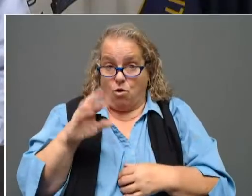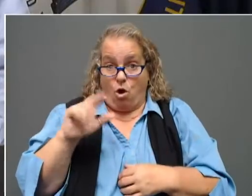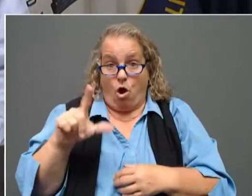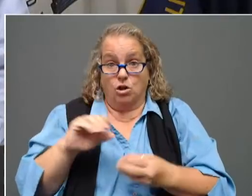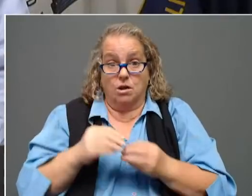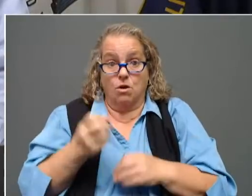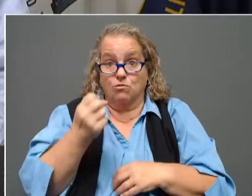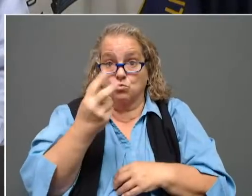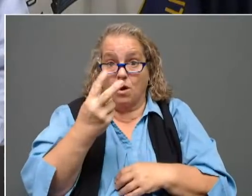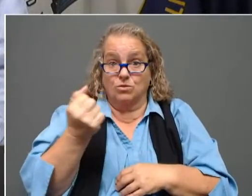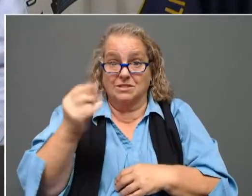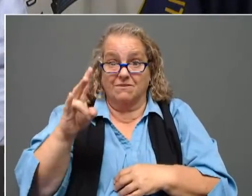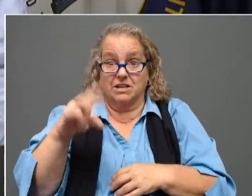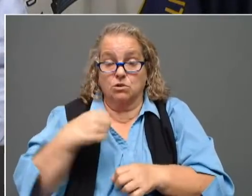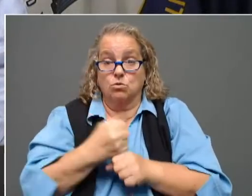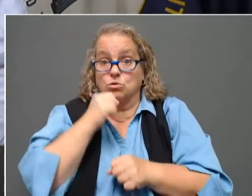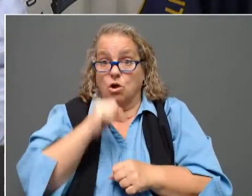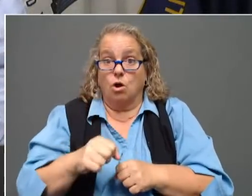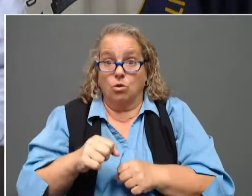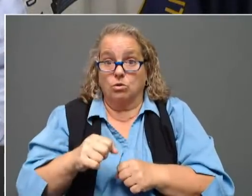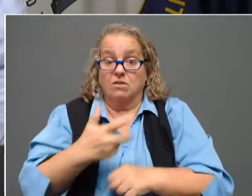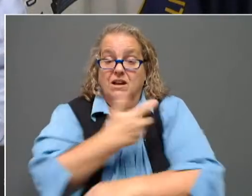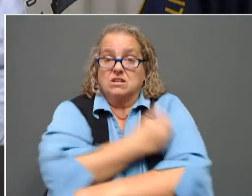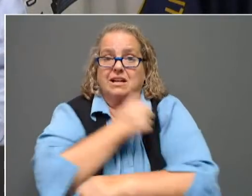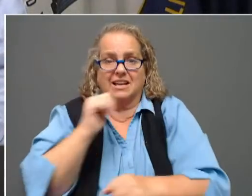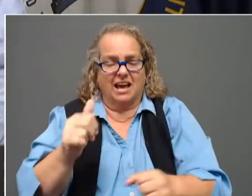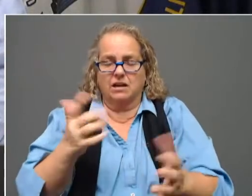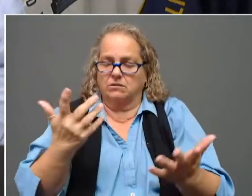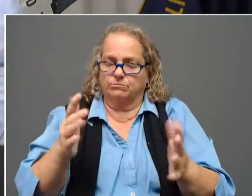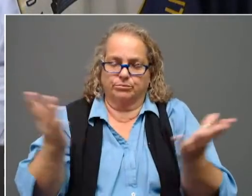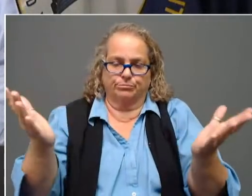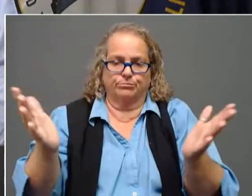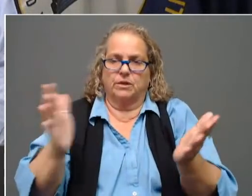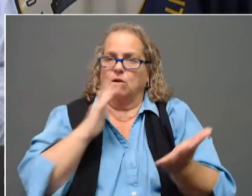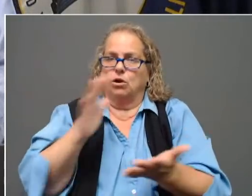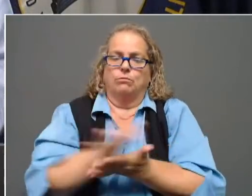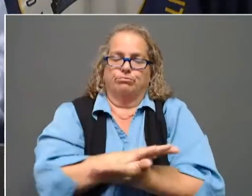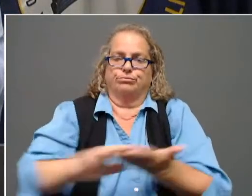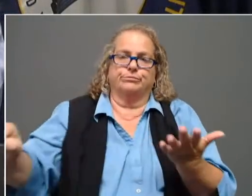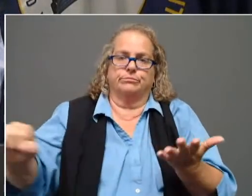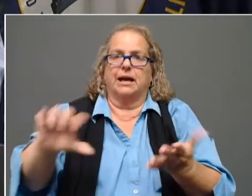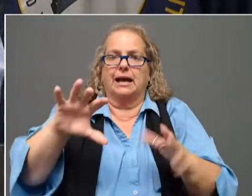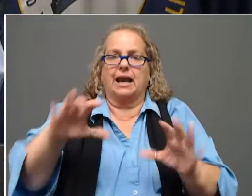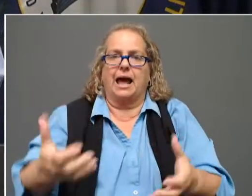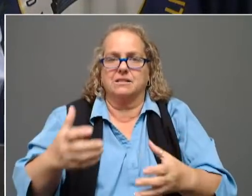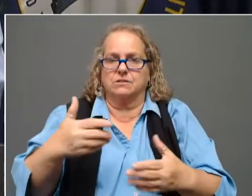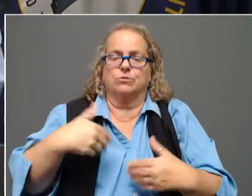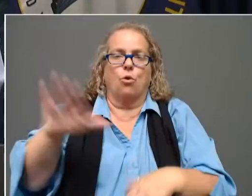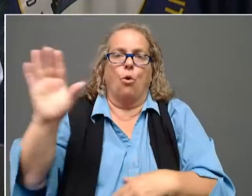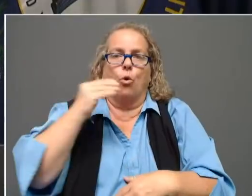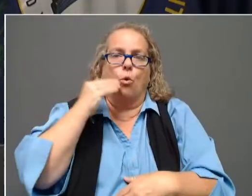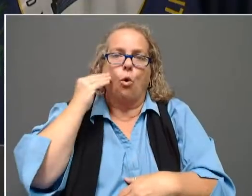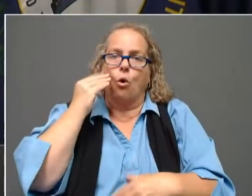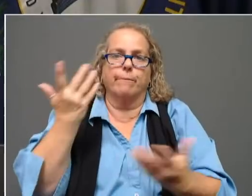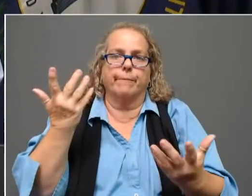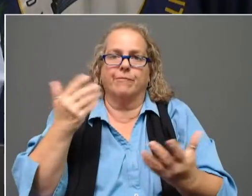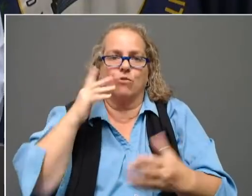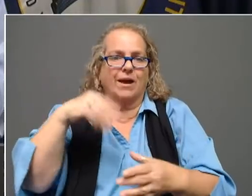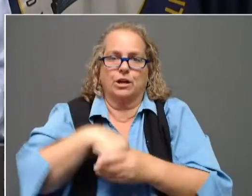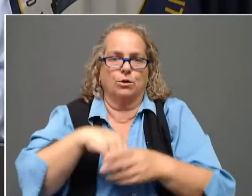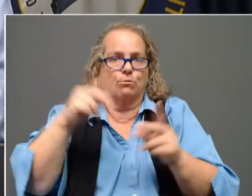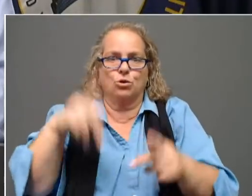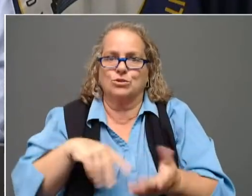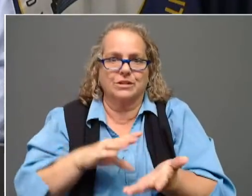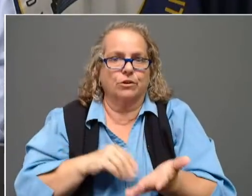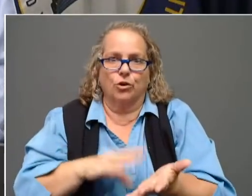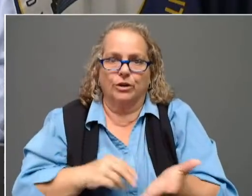vaccinated, could wipe out a class for in-person learning very, very quickly. Joe Ragusa. This maybe a question for you